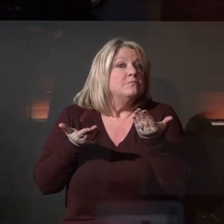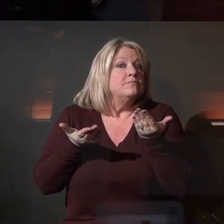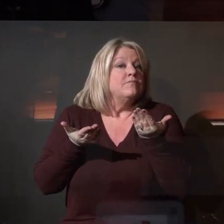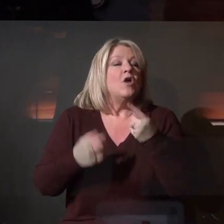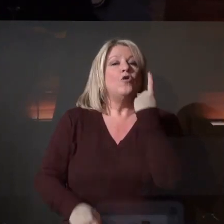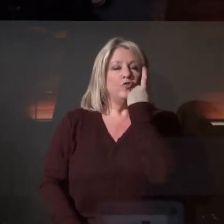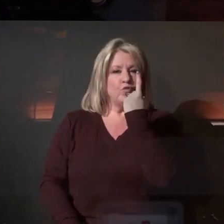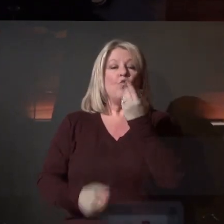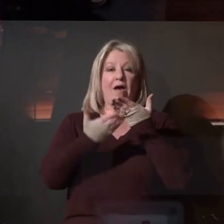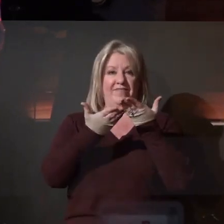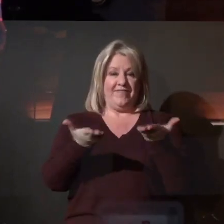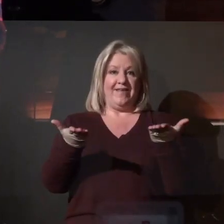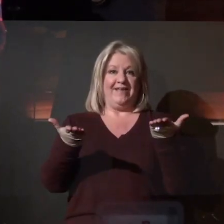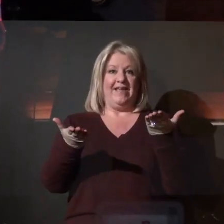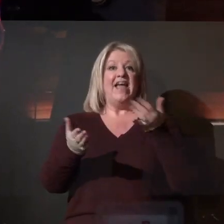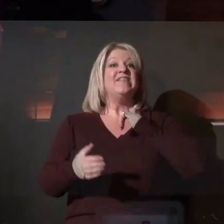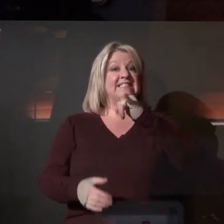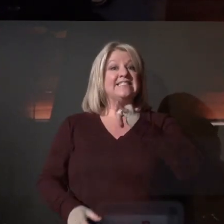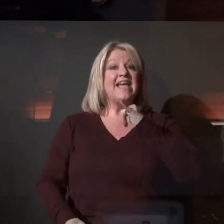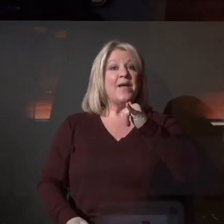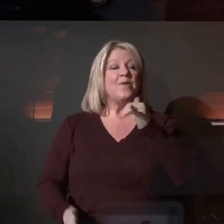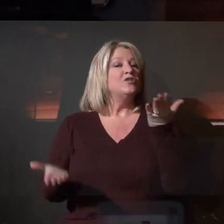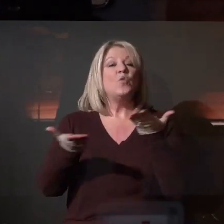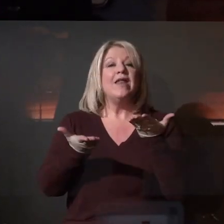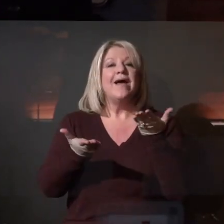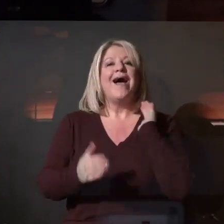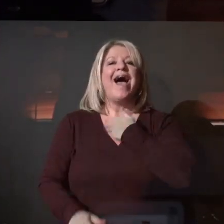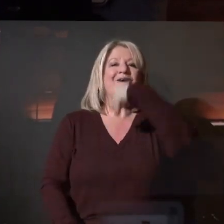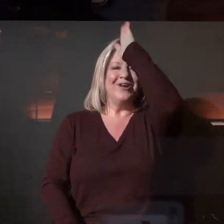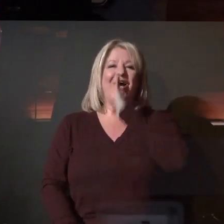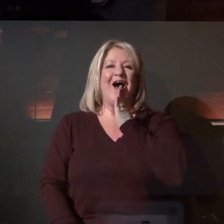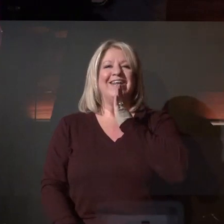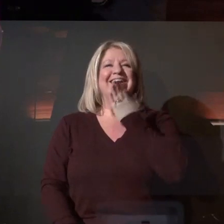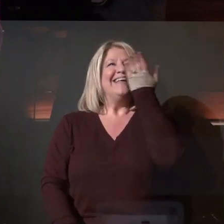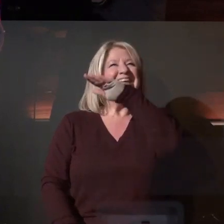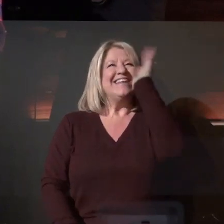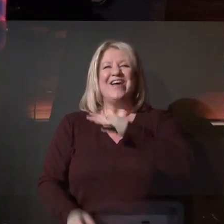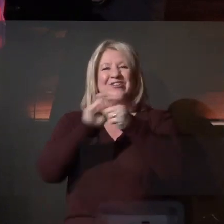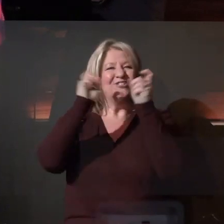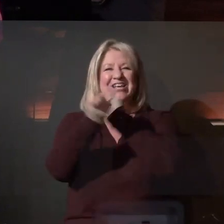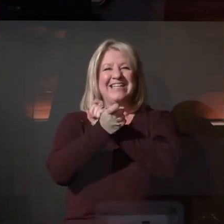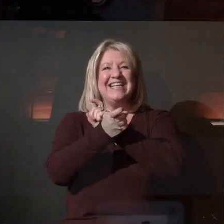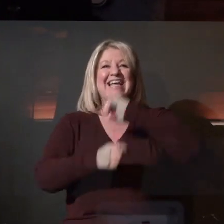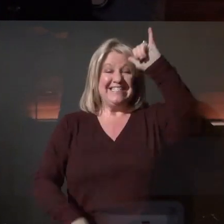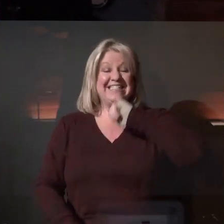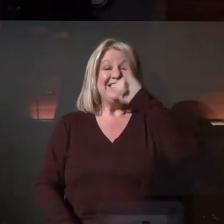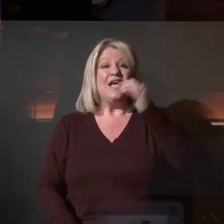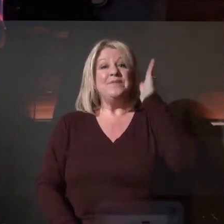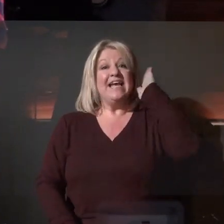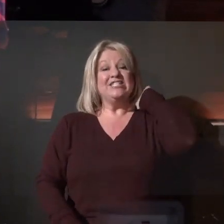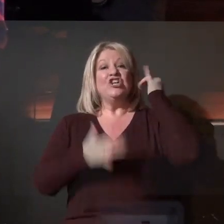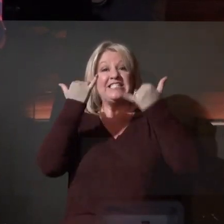there's one thing that stays the same, our God. He doesn't change. Says he's the same yesterday, today, and